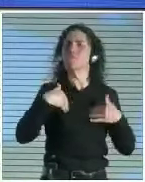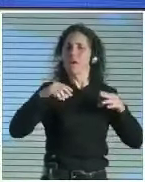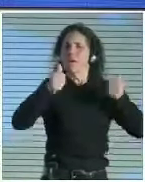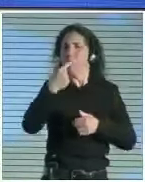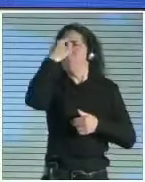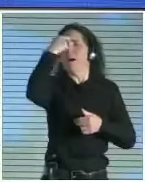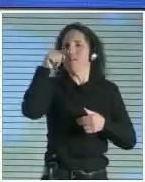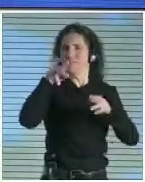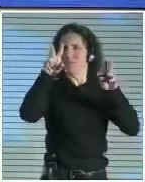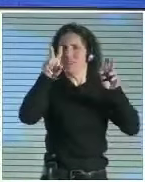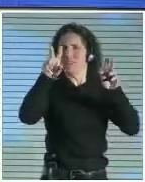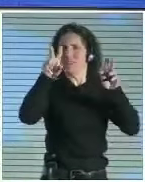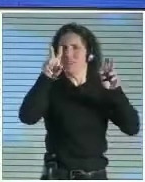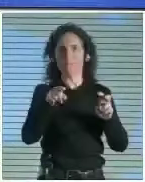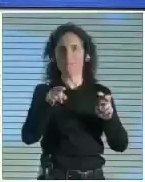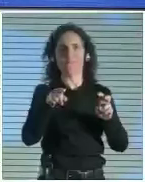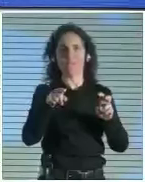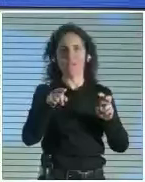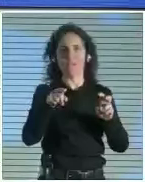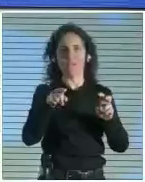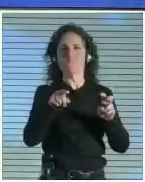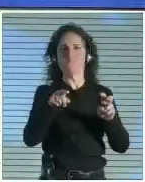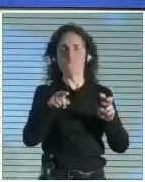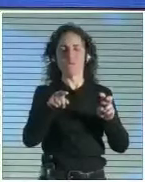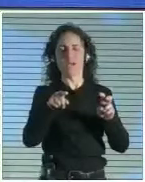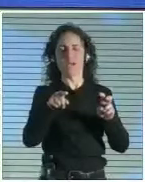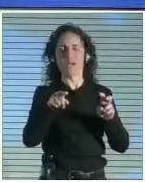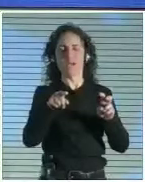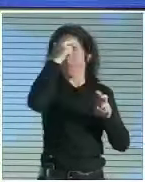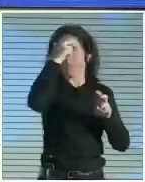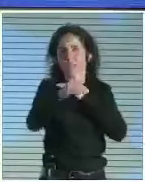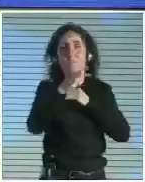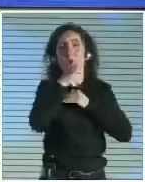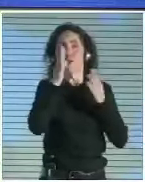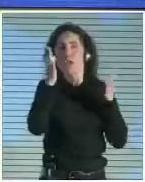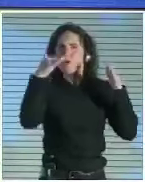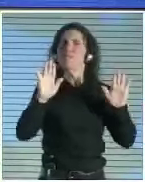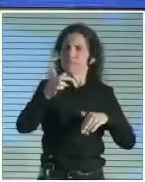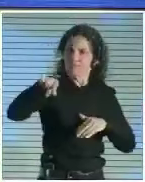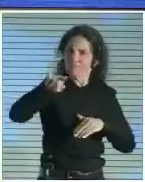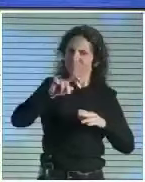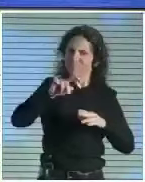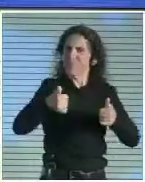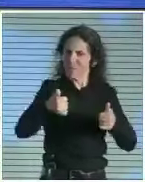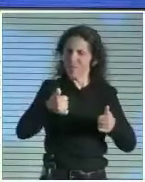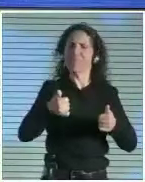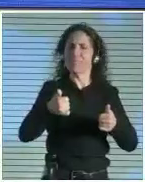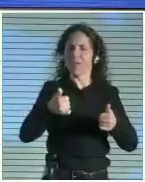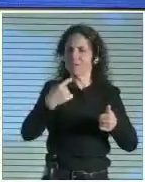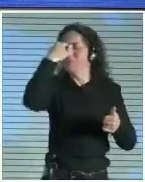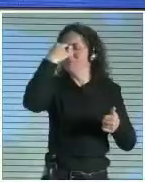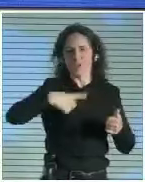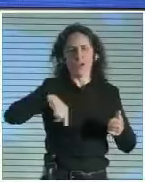the nature is our product and we have to save our product. In the meanwhile, after COVID, after the